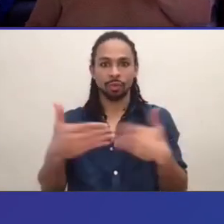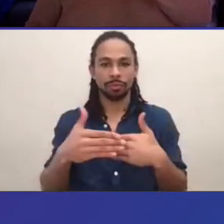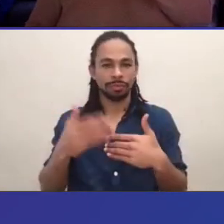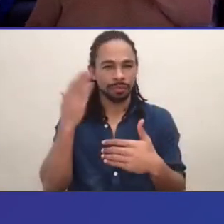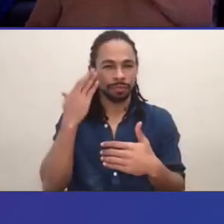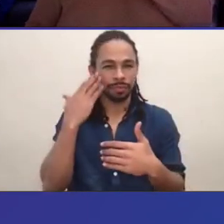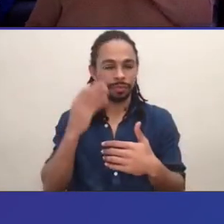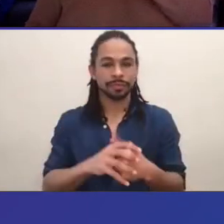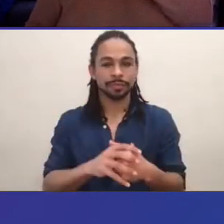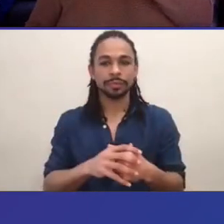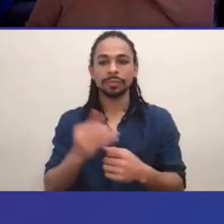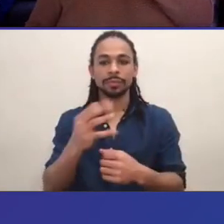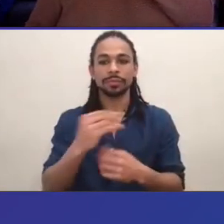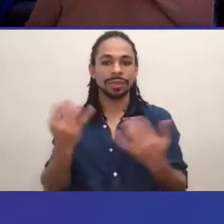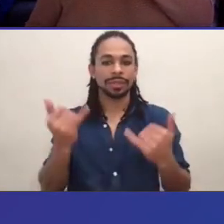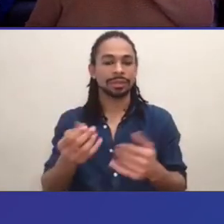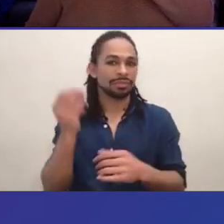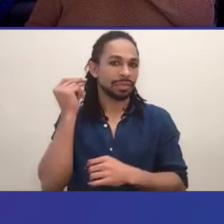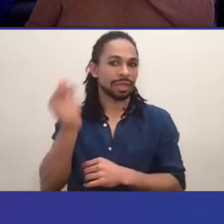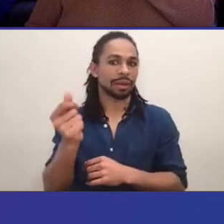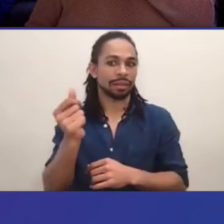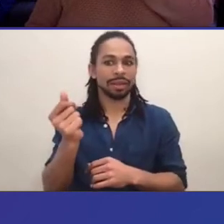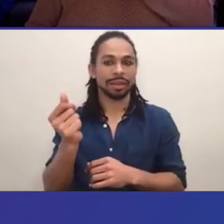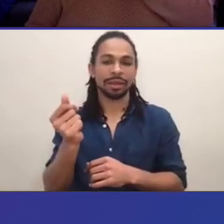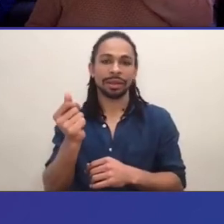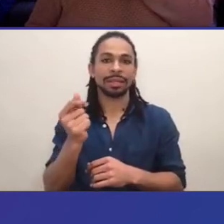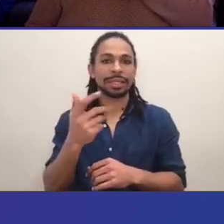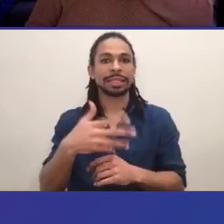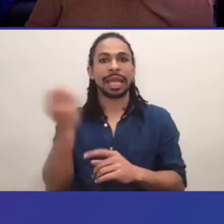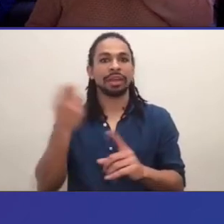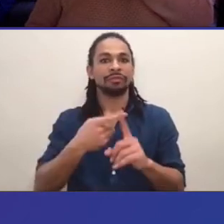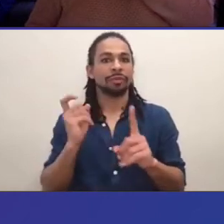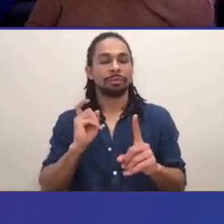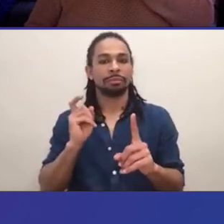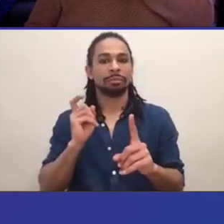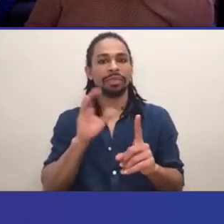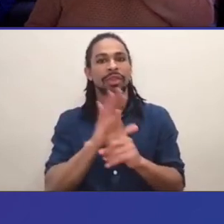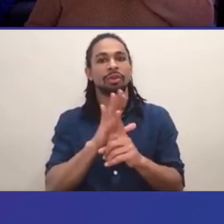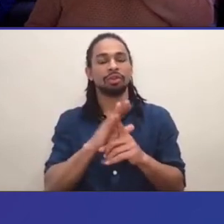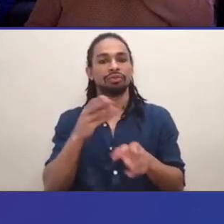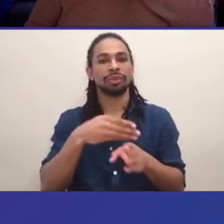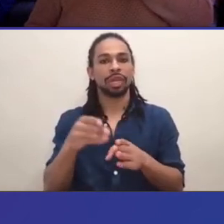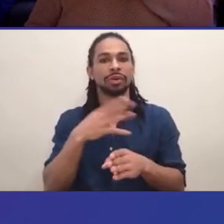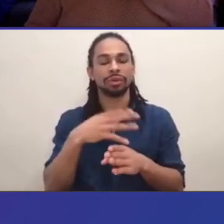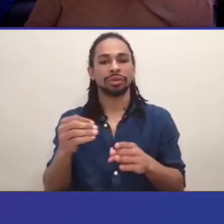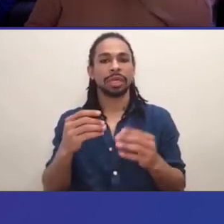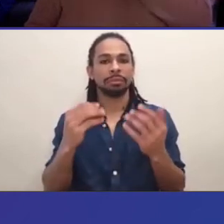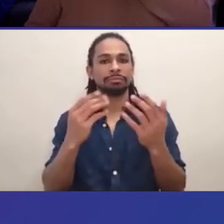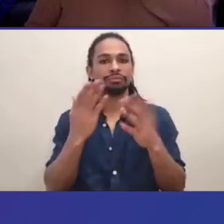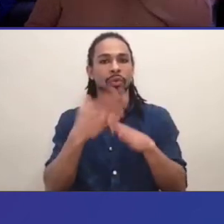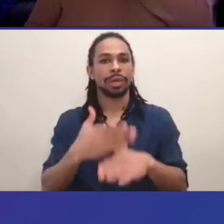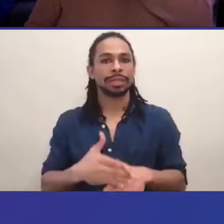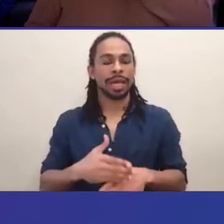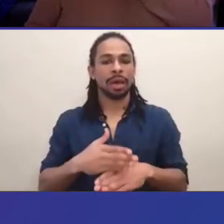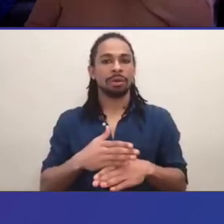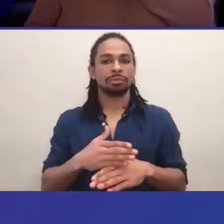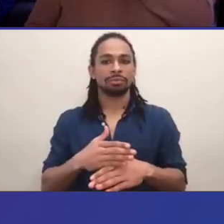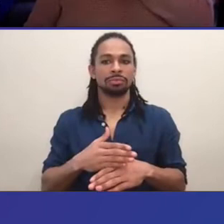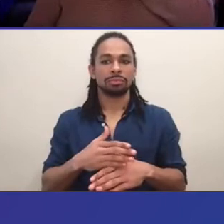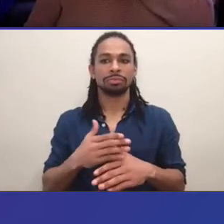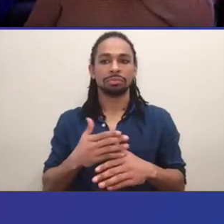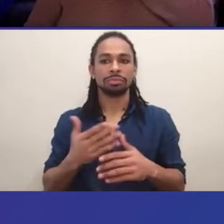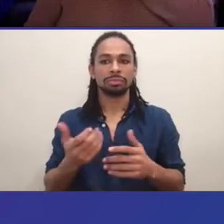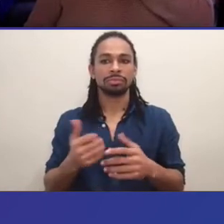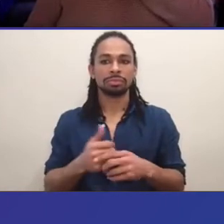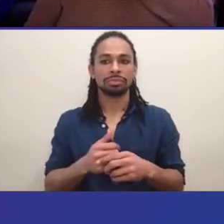and suddenly taken away from their careers and broken down in that way. That wave